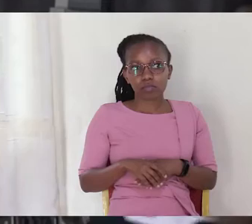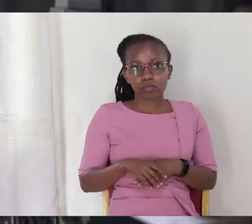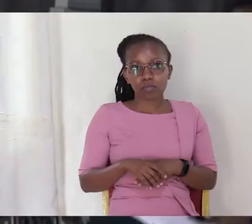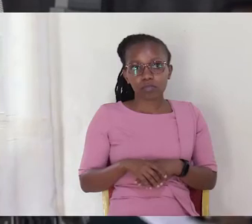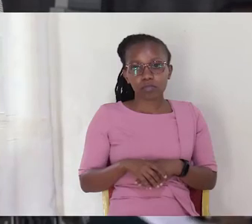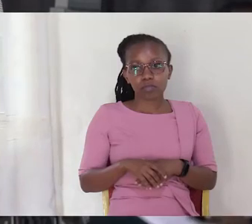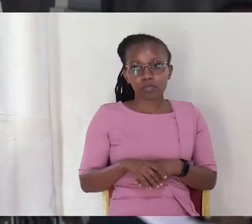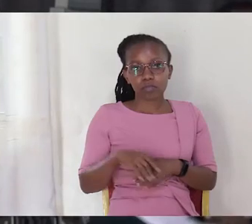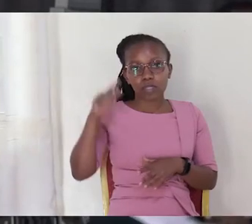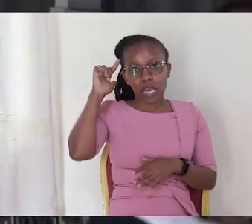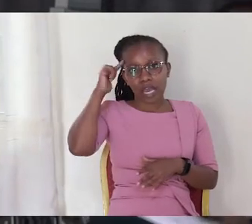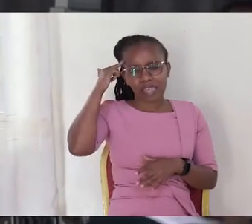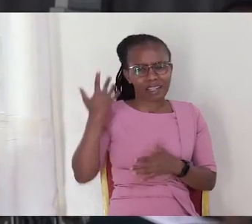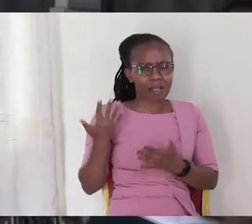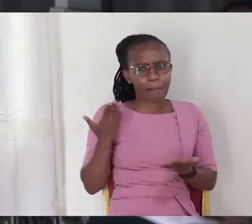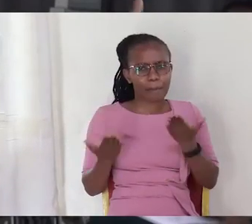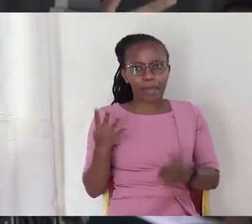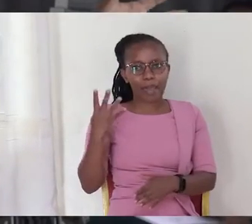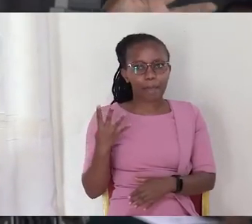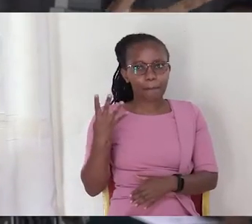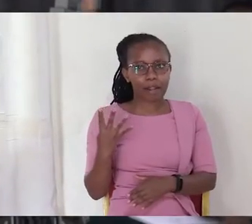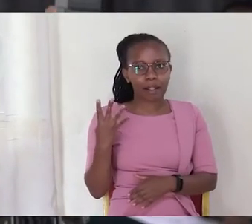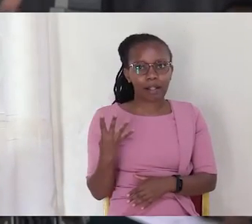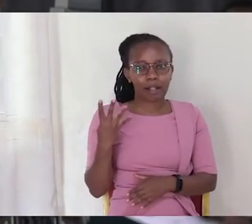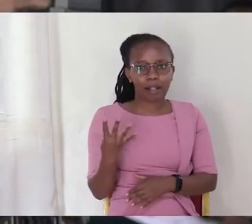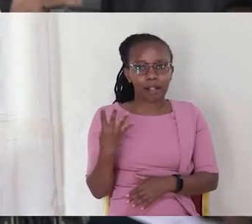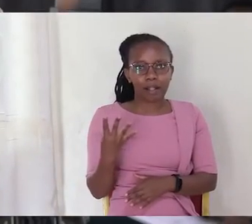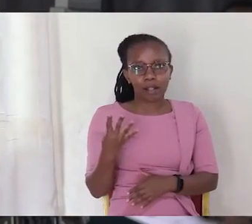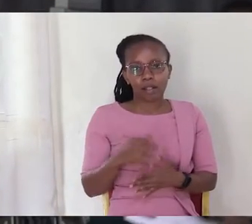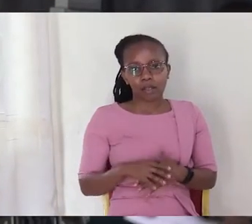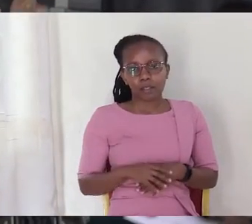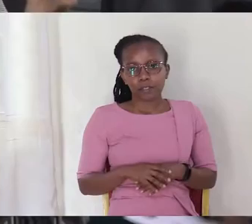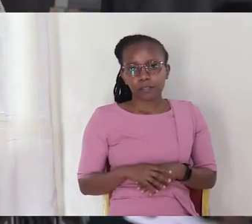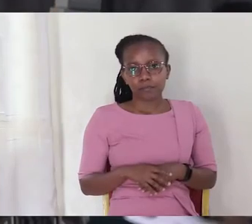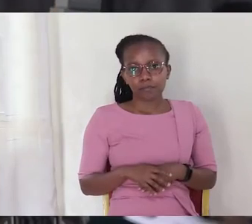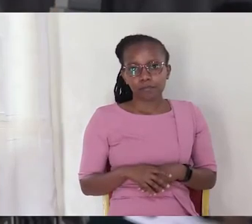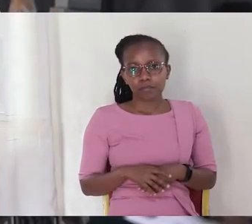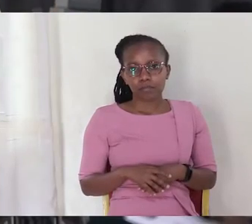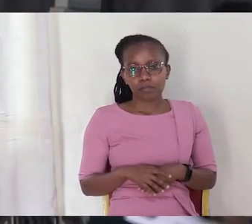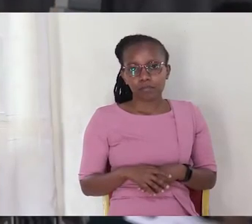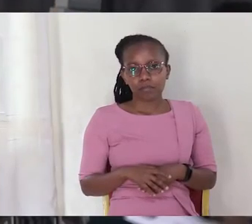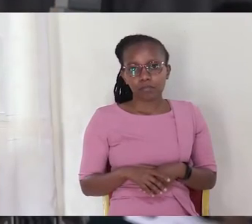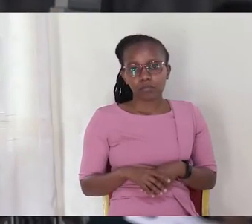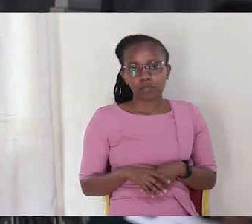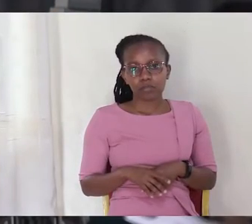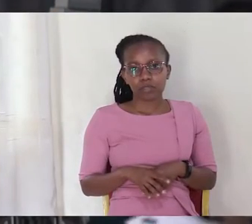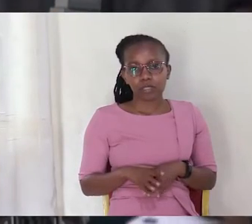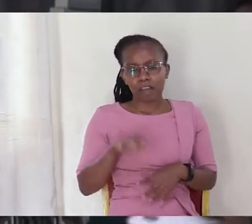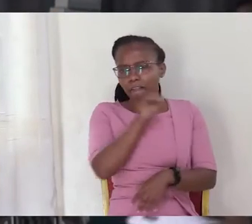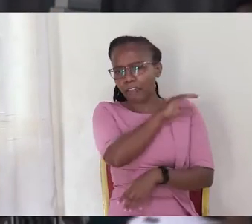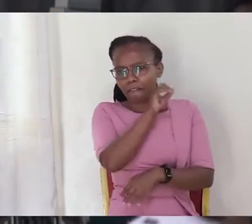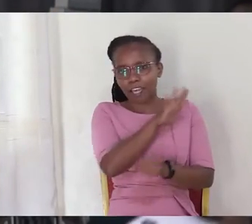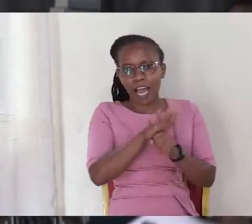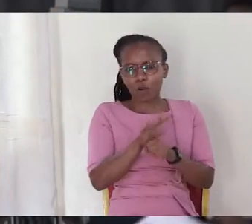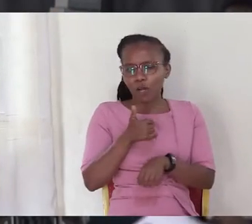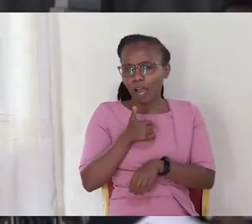very soon. It's supposed to be in April. And now we are going there in this kind of escalated tension. So we need